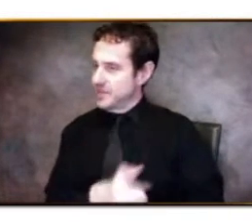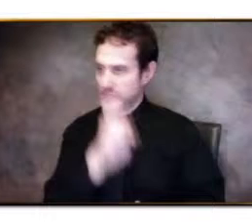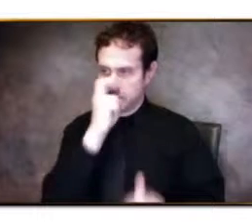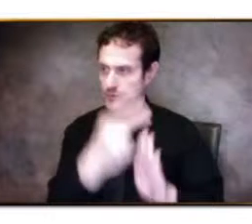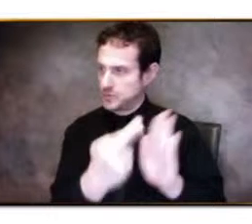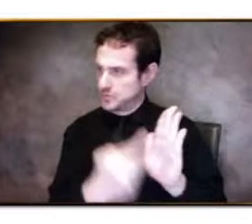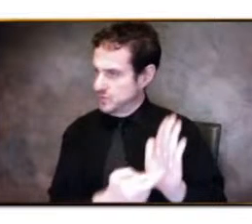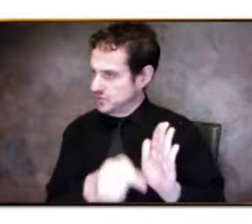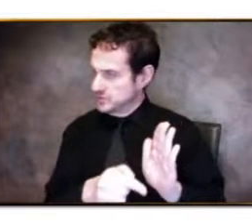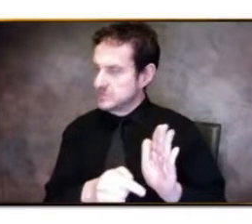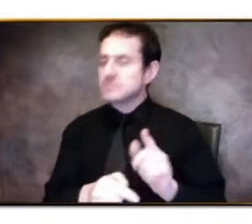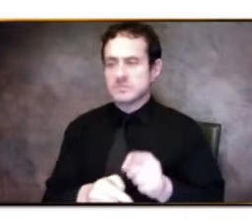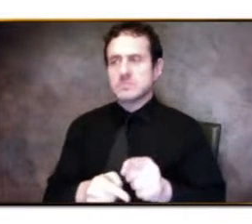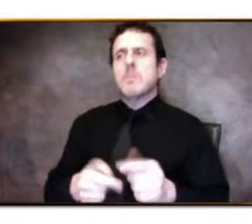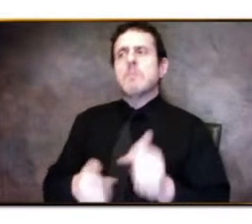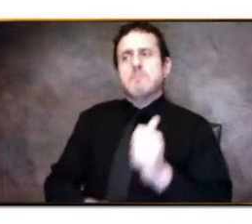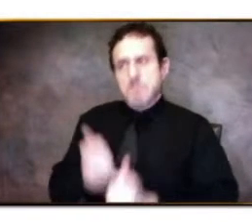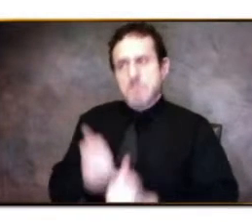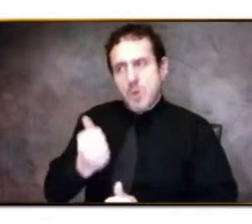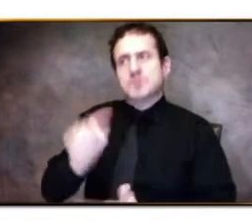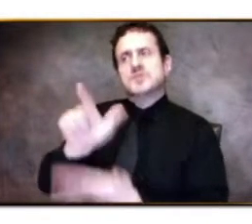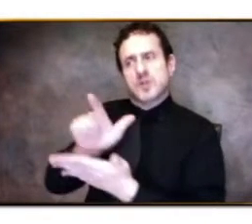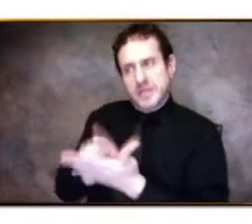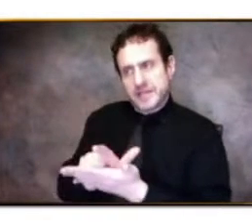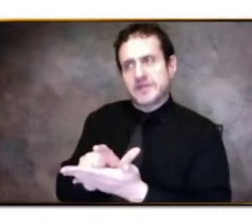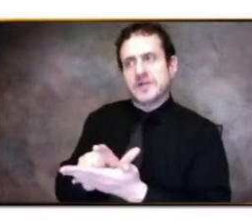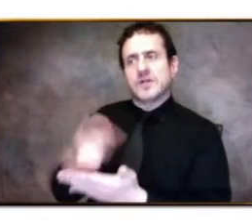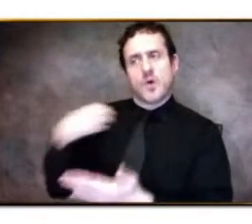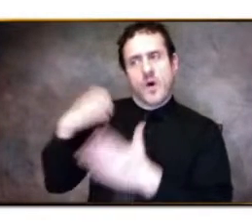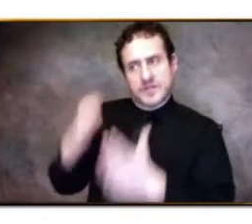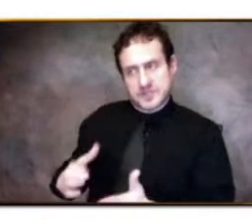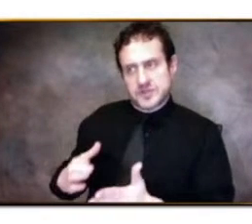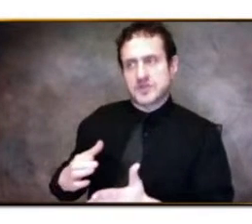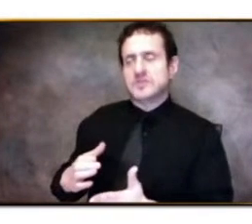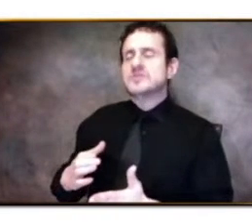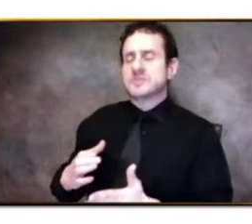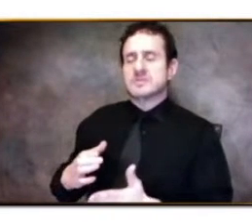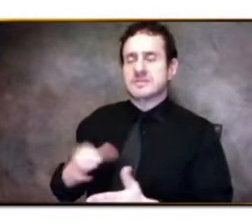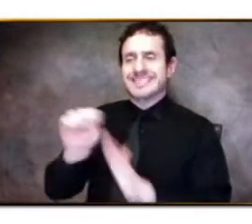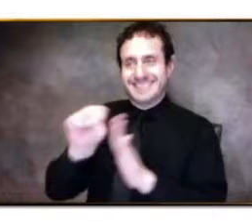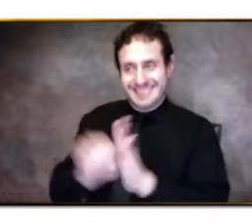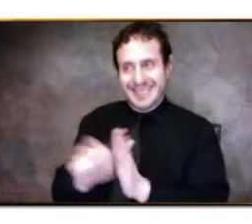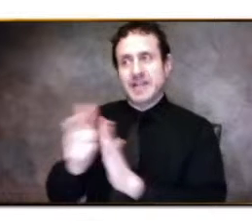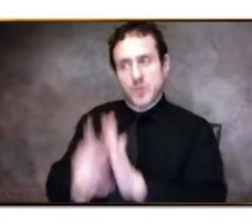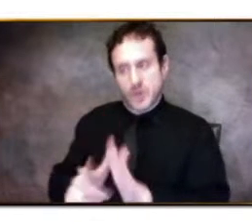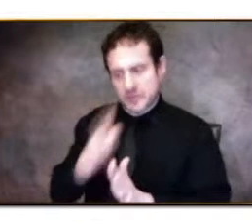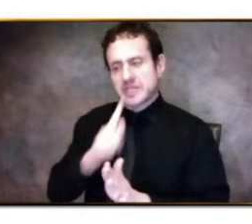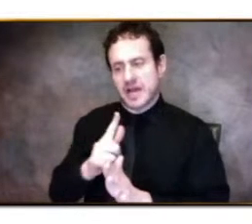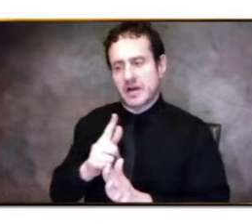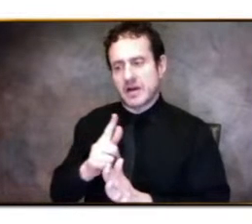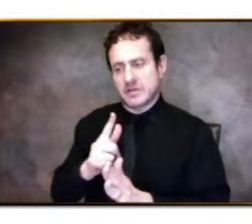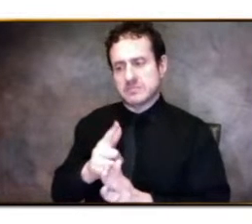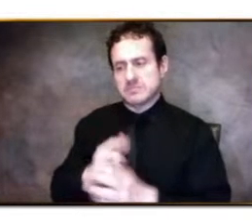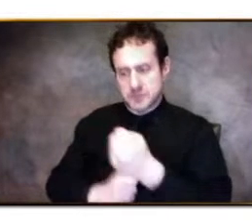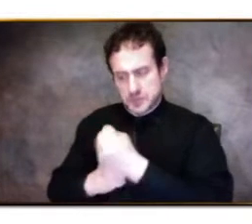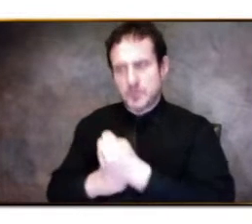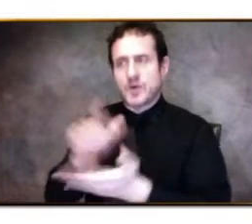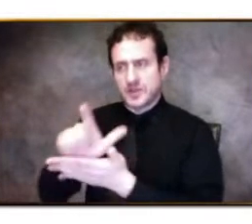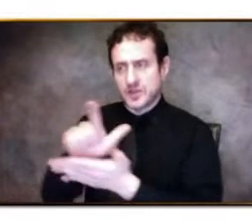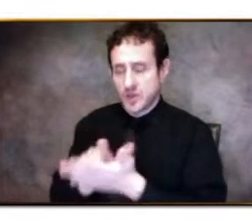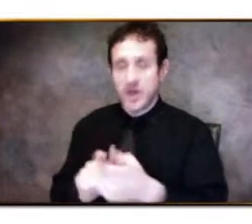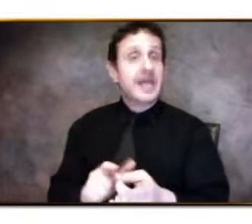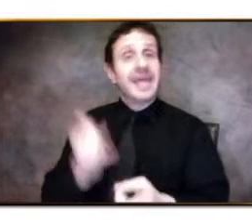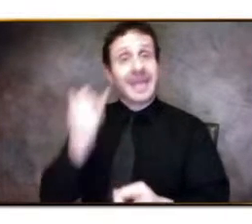or that are opening their doors if they're bars, and spreading the virus willy-nilly at a time when